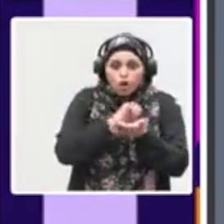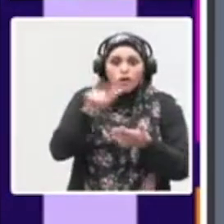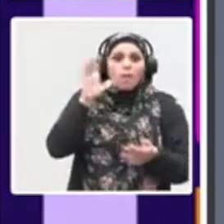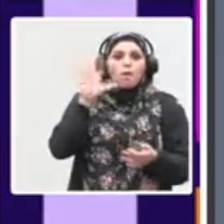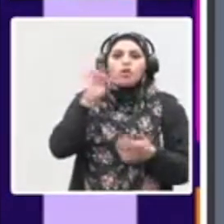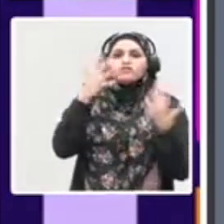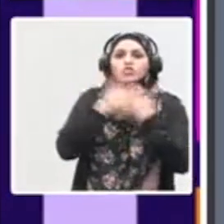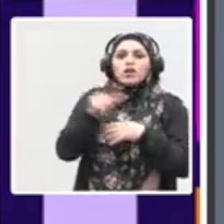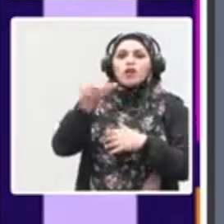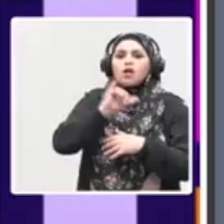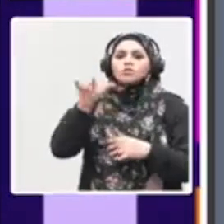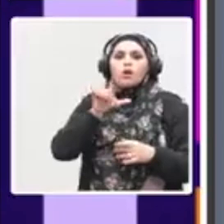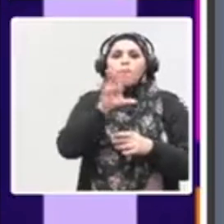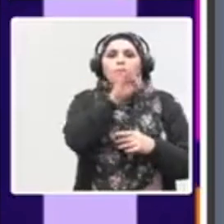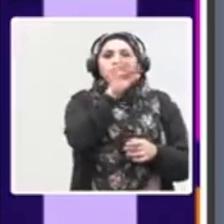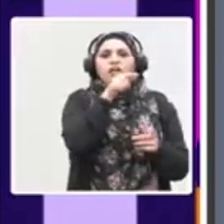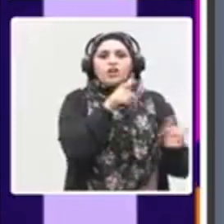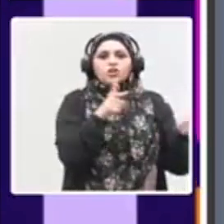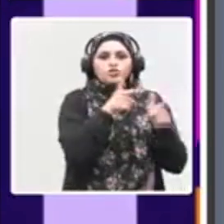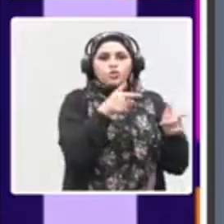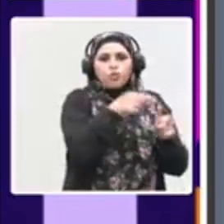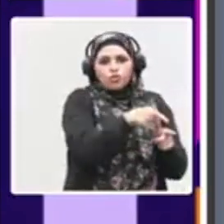So just in summary,